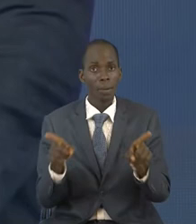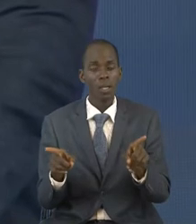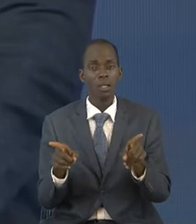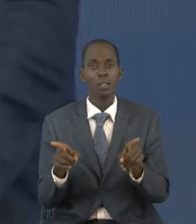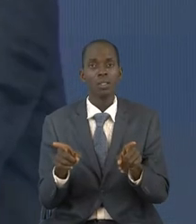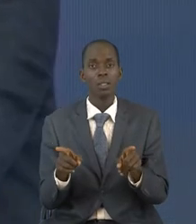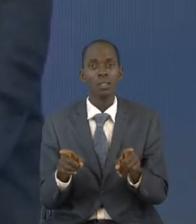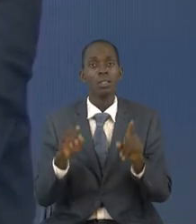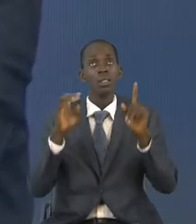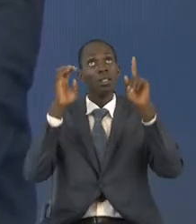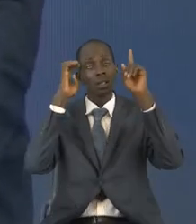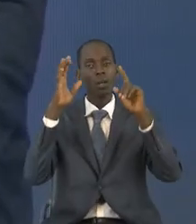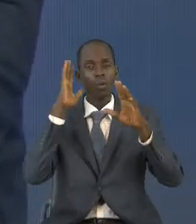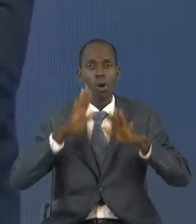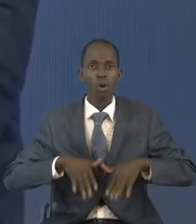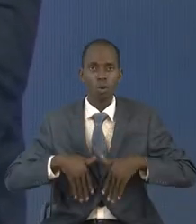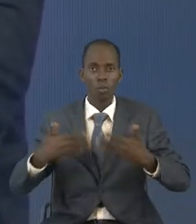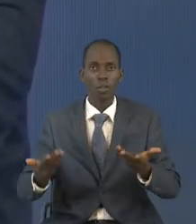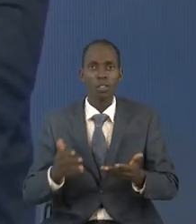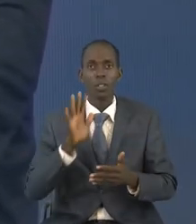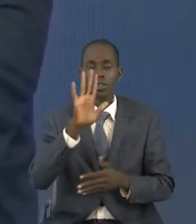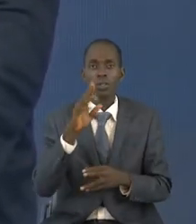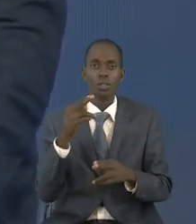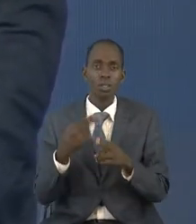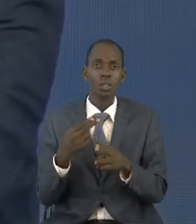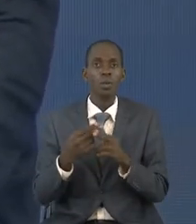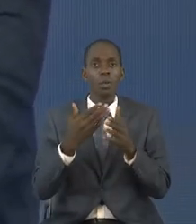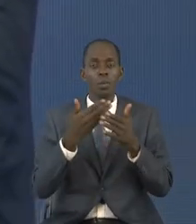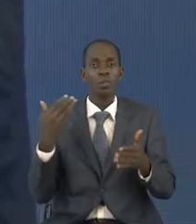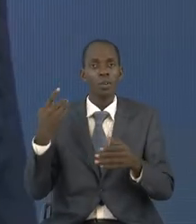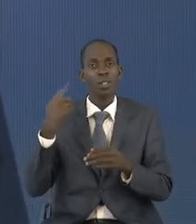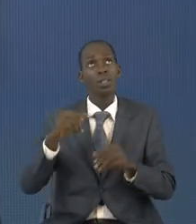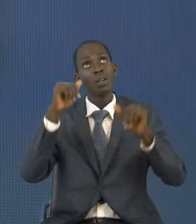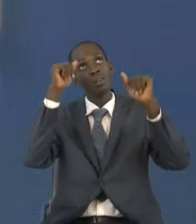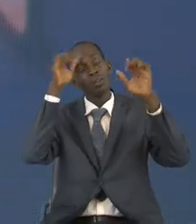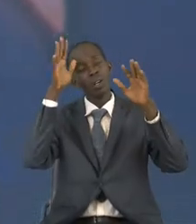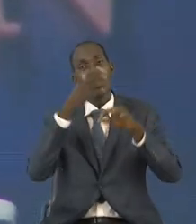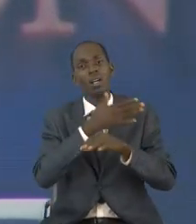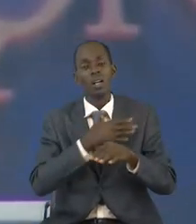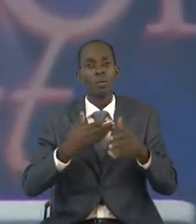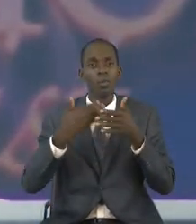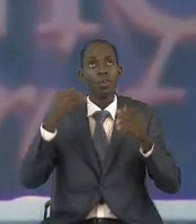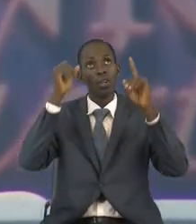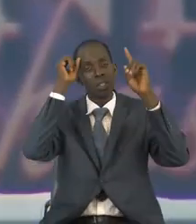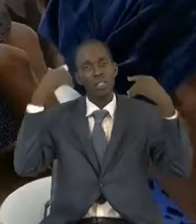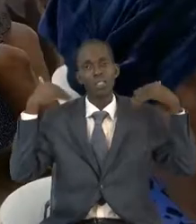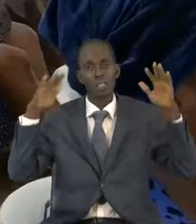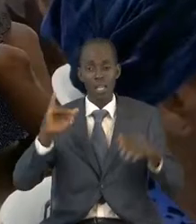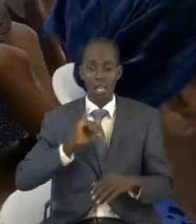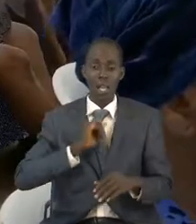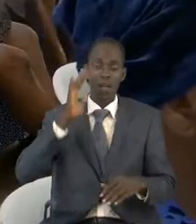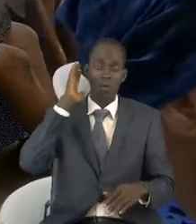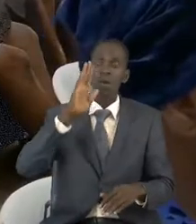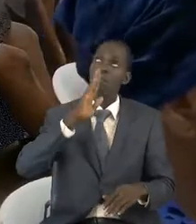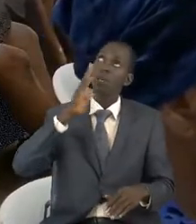his name before my Father and before his angels. I will be there. When